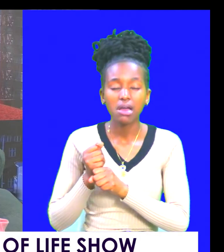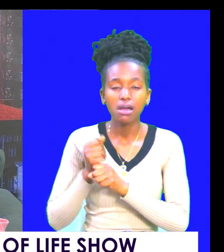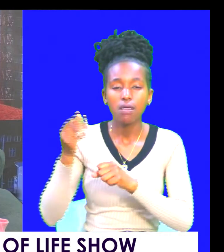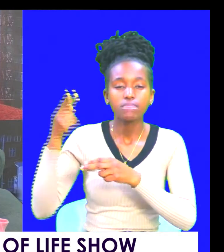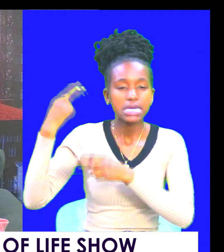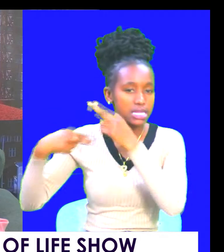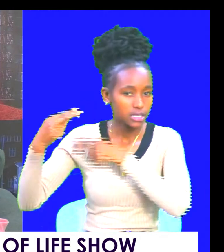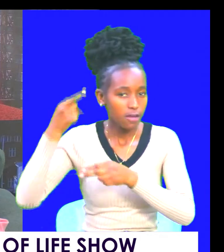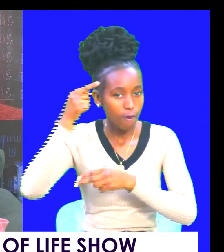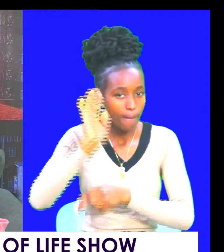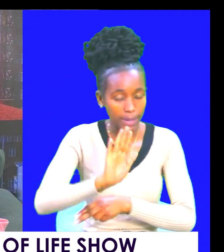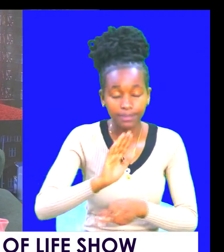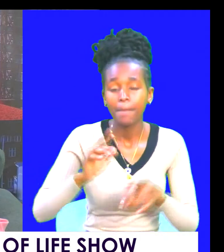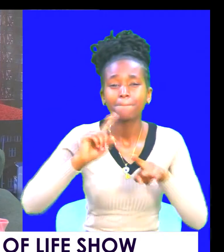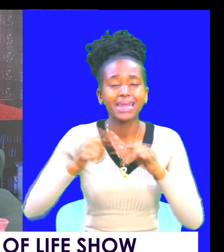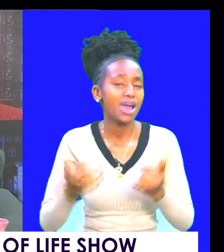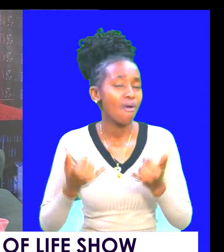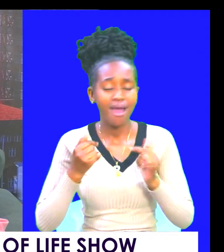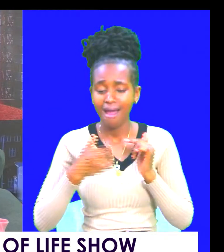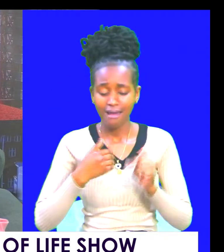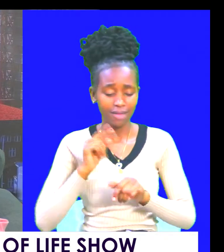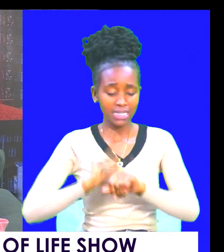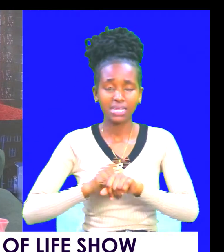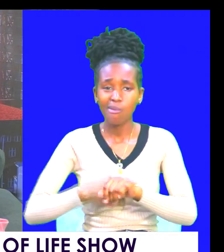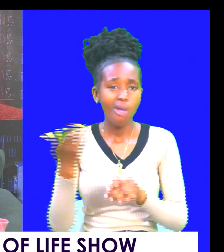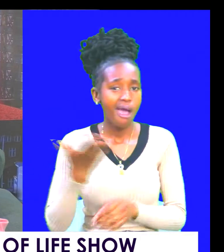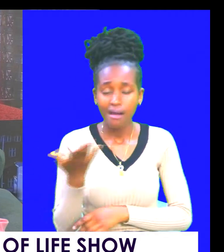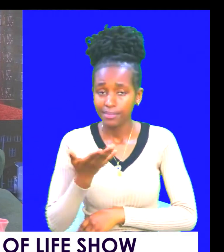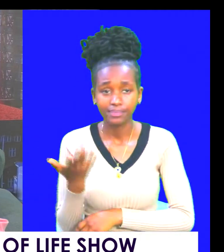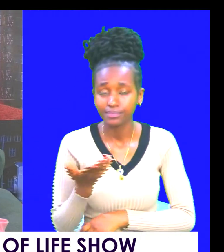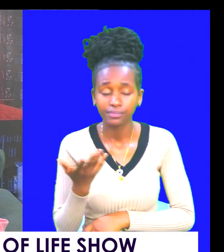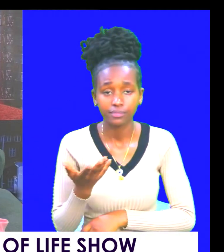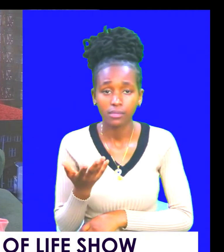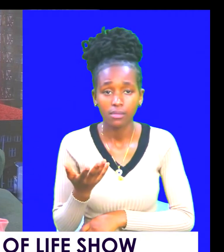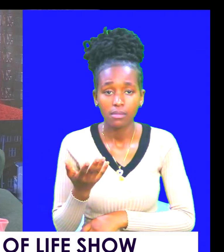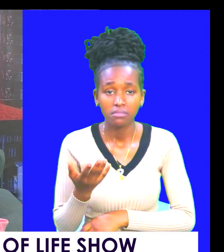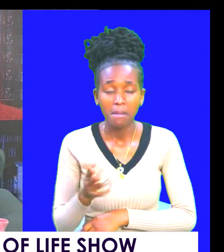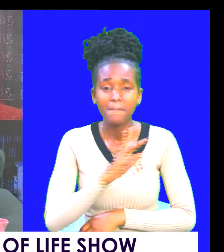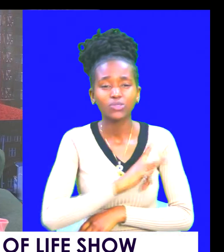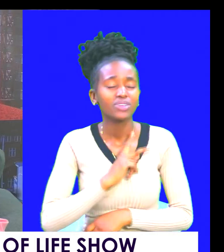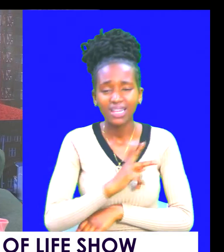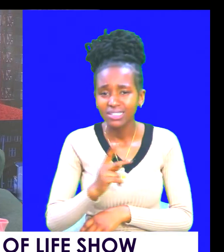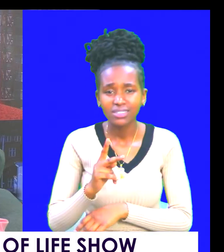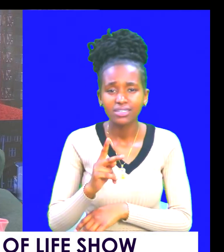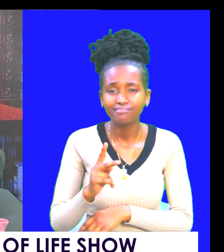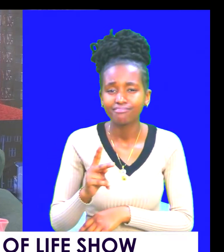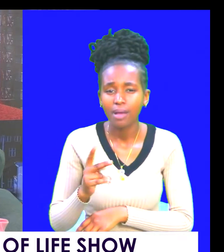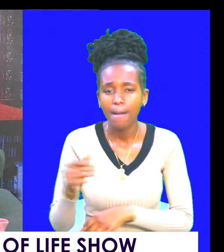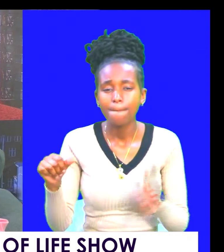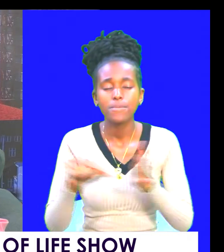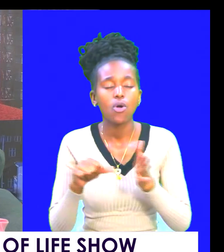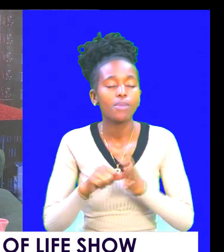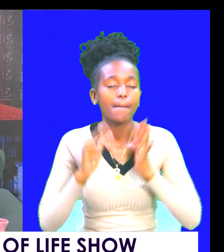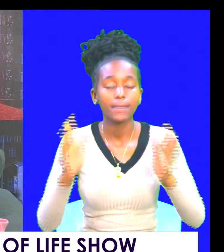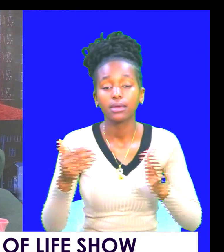But then we are living in a time when identity is under huge